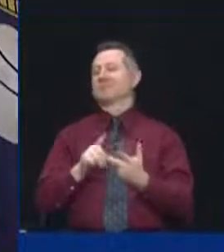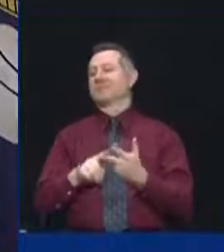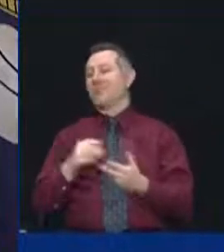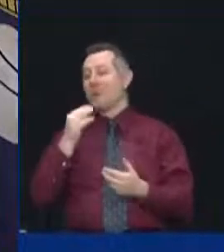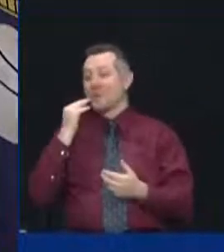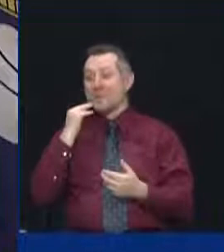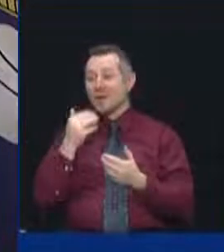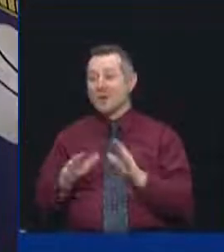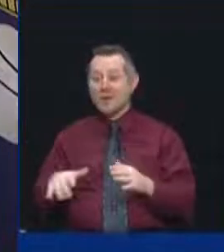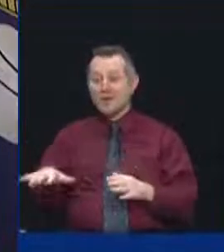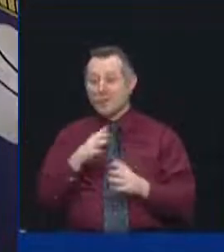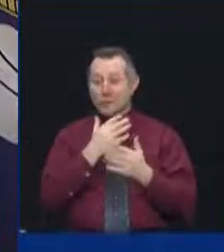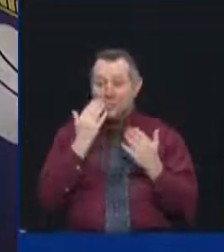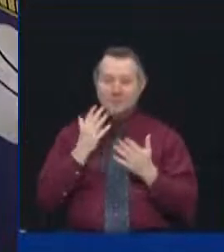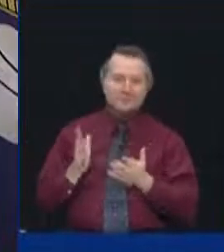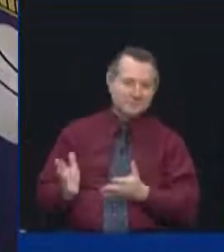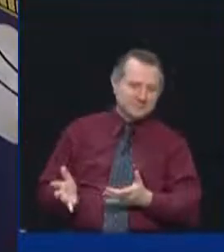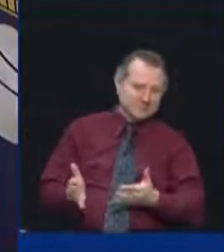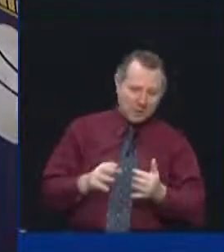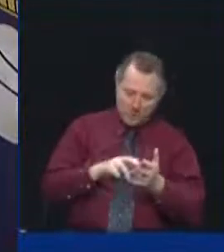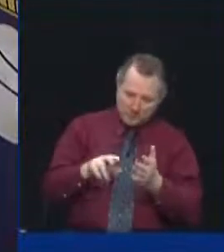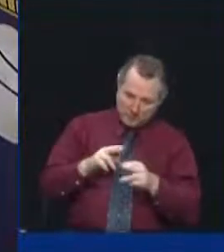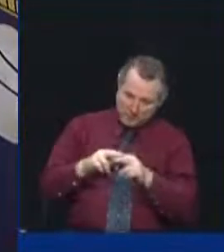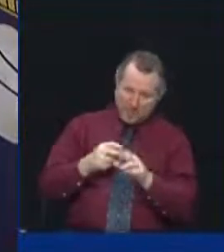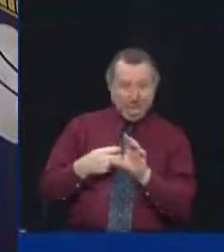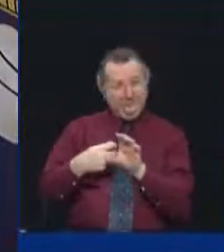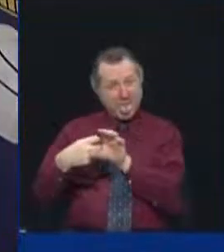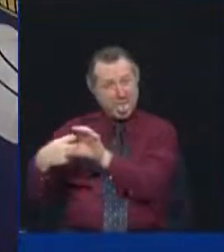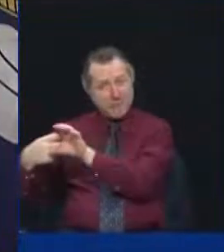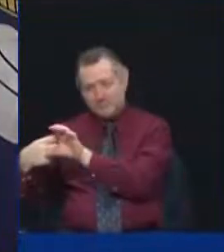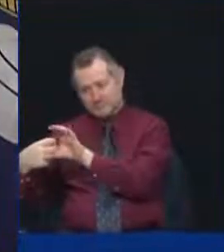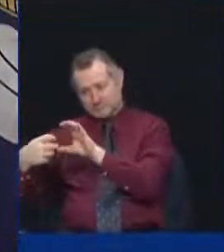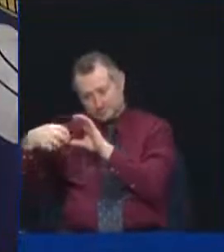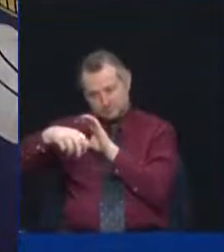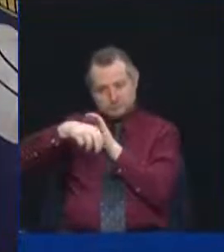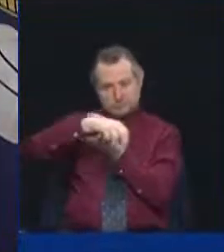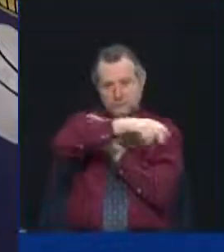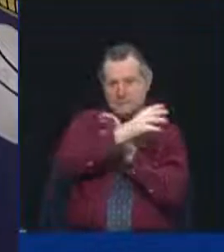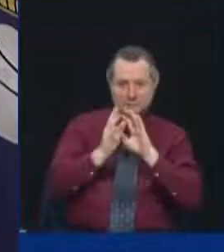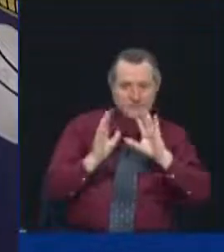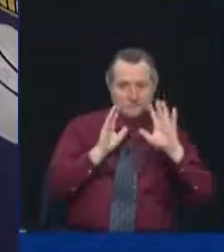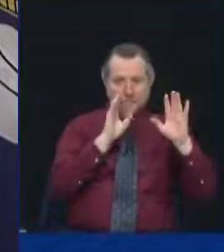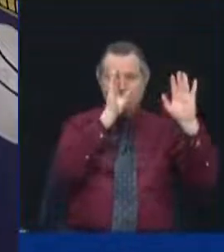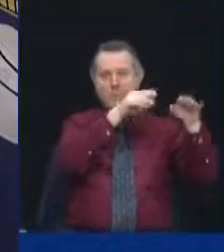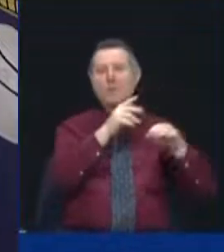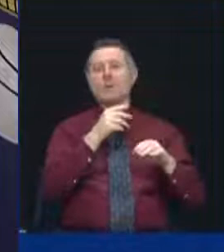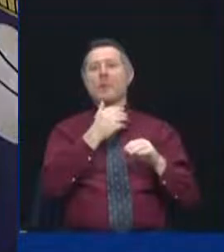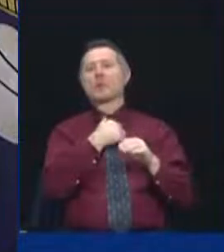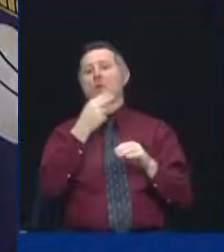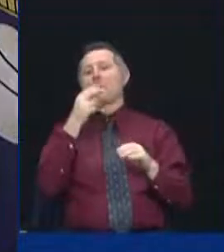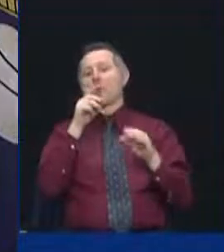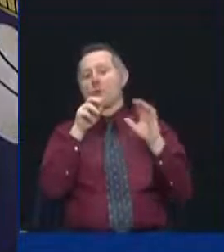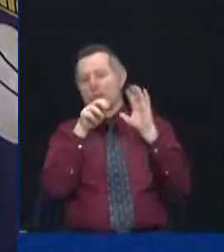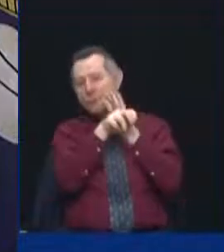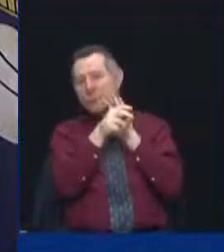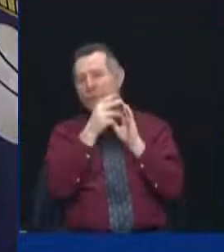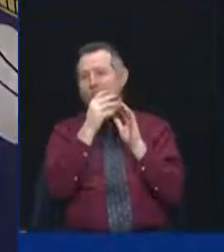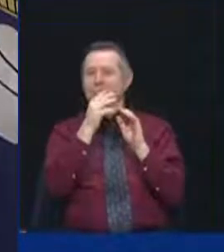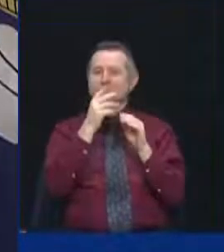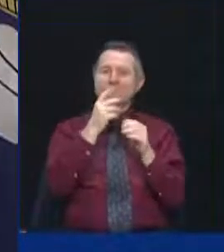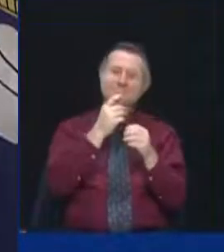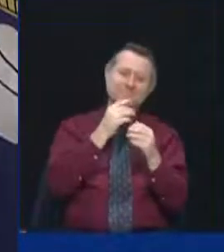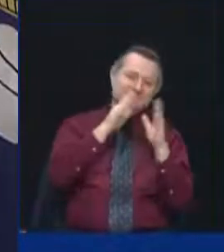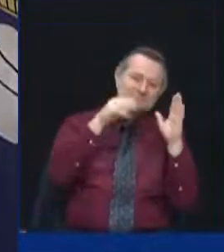and brought them from the subways to shelters and to social services. NYPD stopped doing that